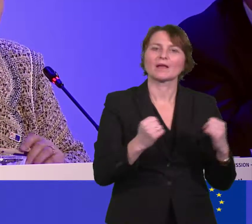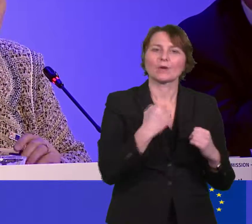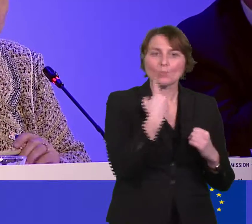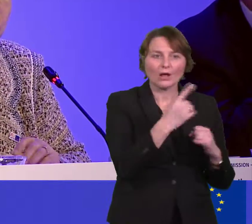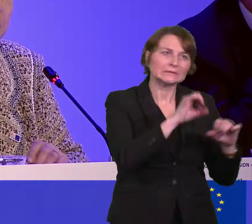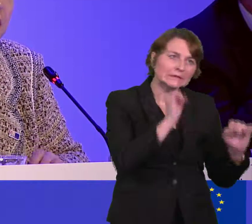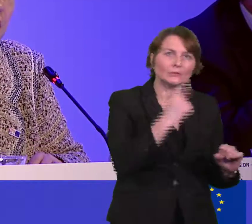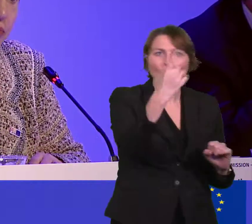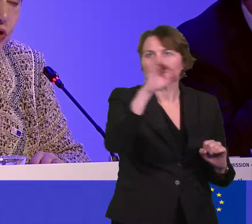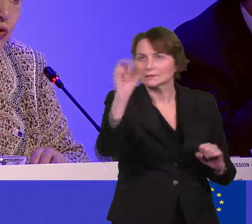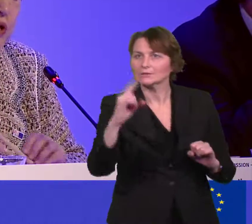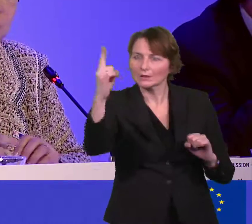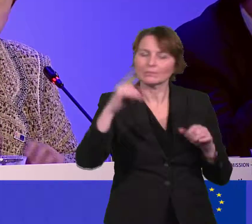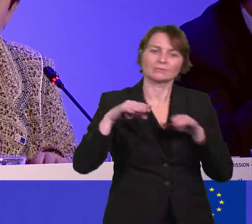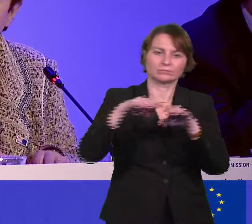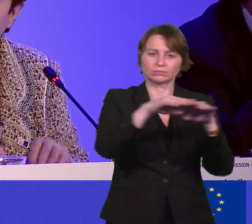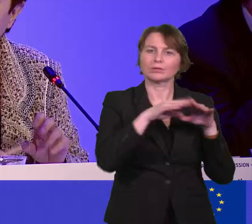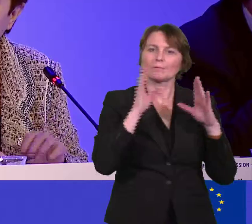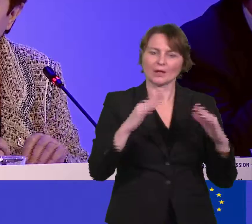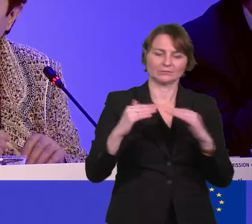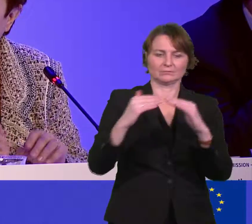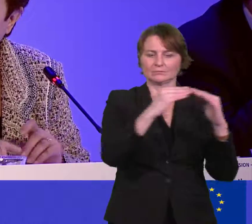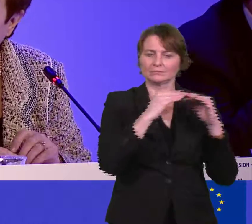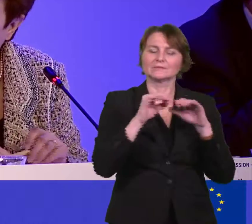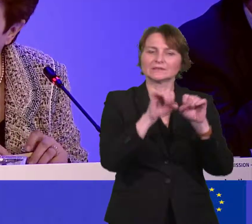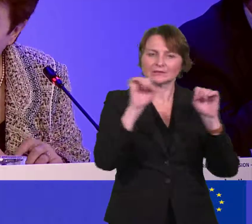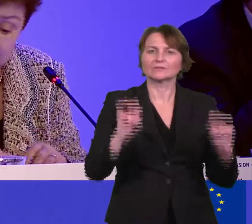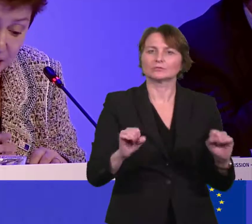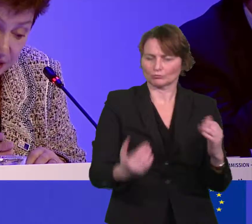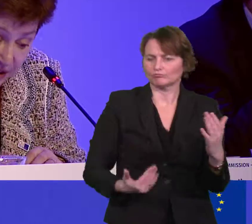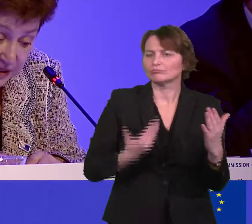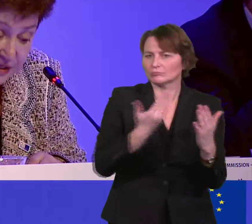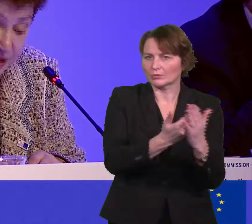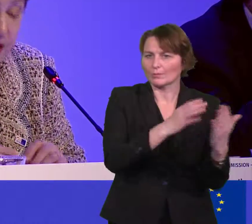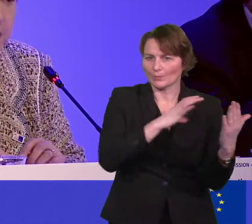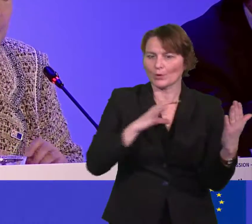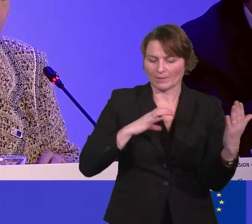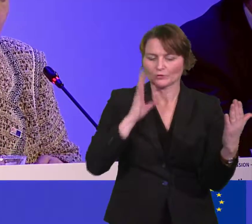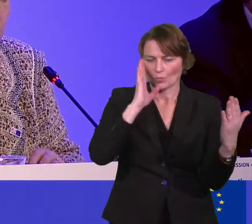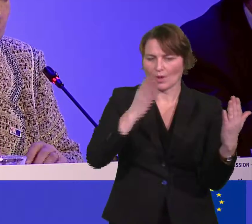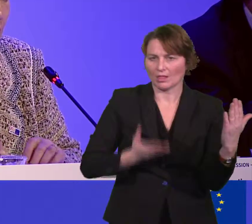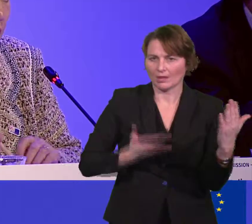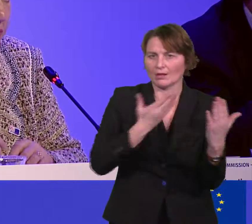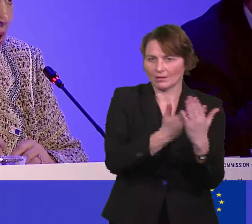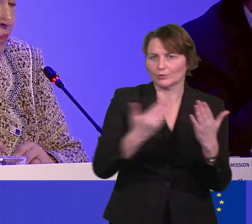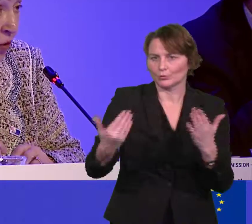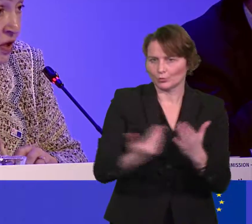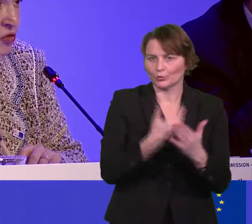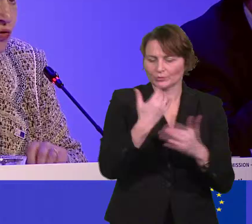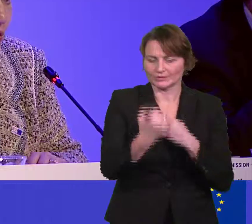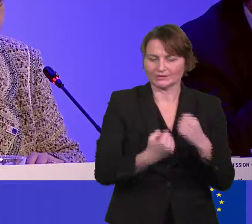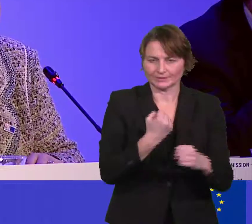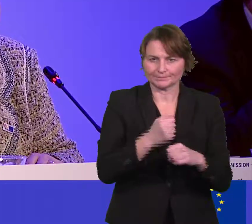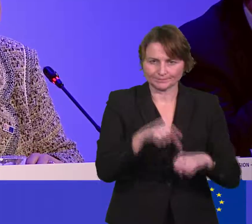them, and this is what we will be pursuing as proposals Commission in this year. On the